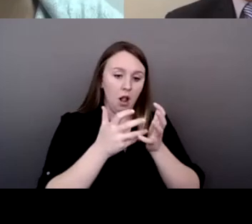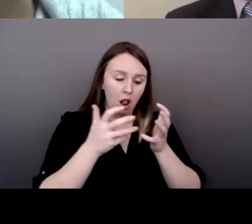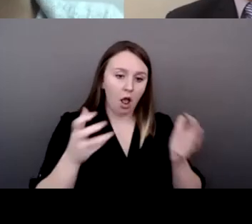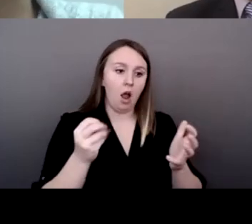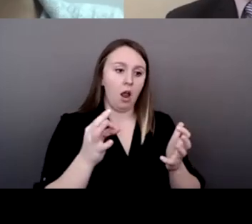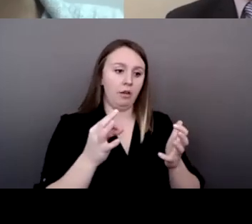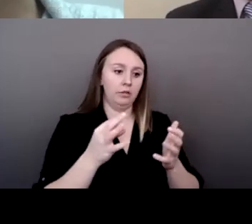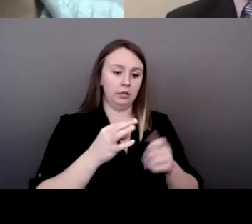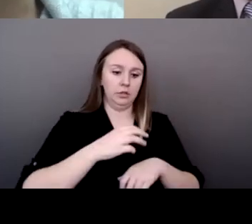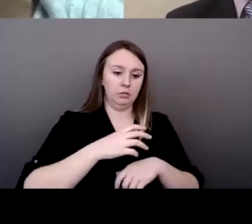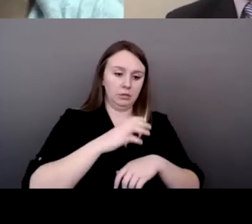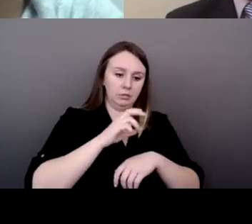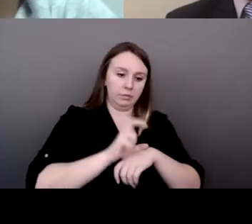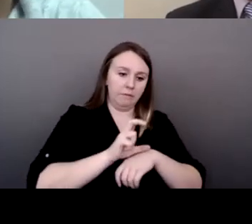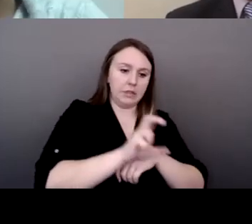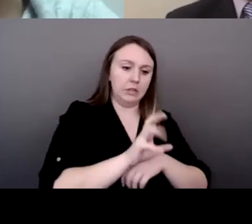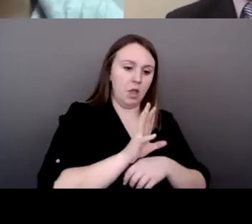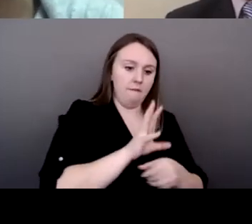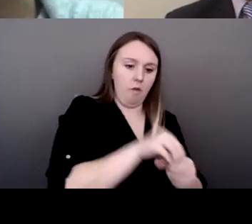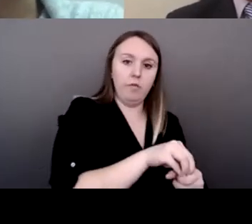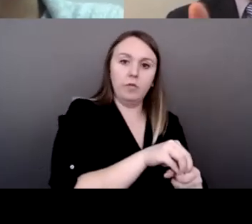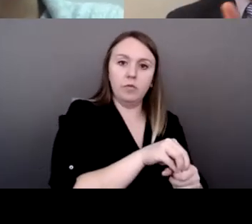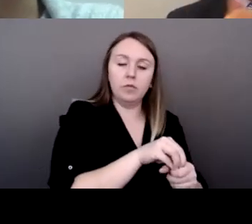investment. And it is,